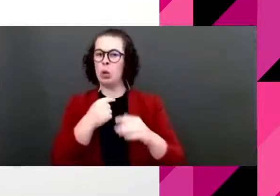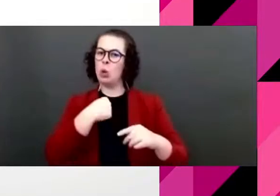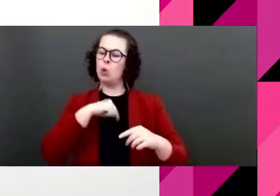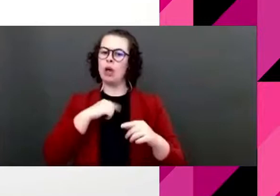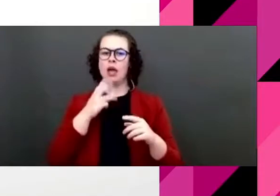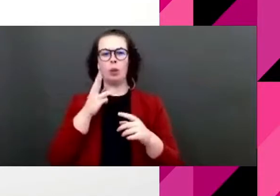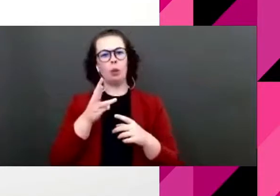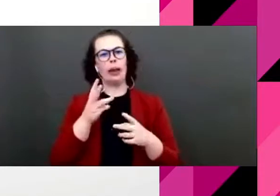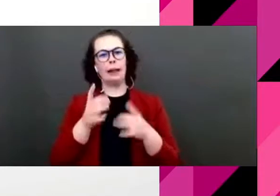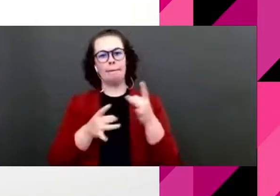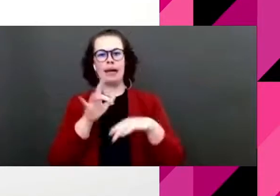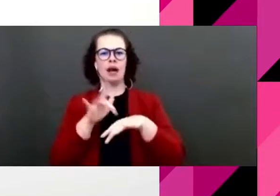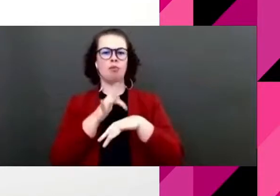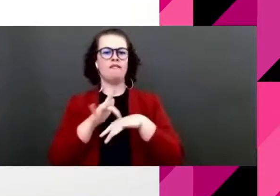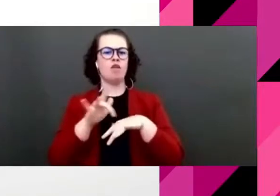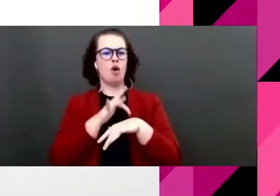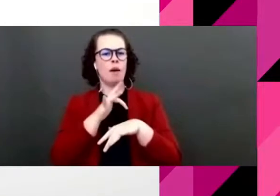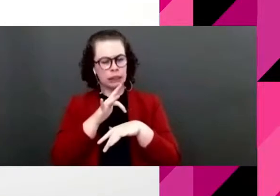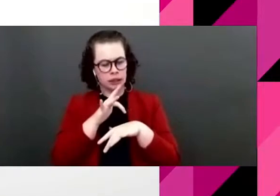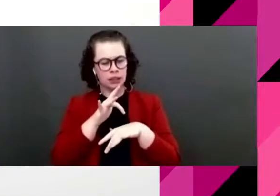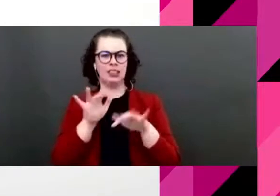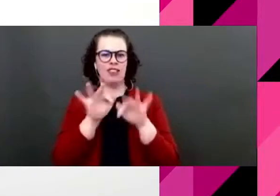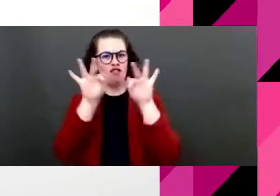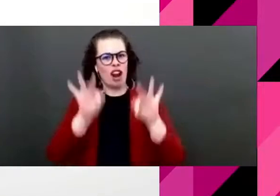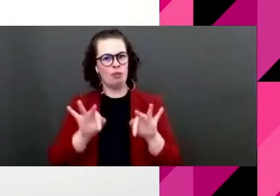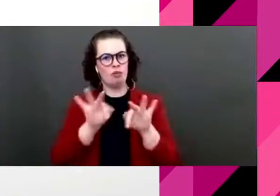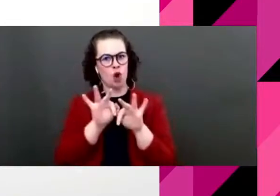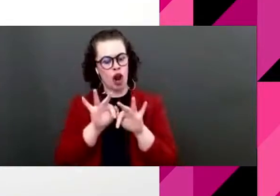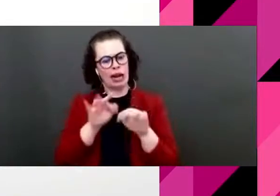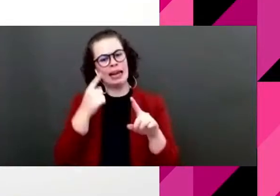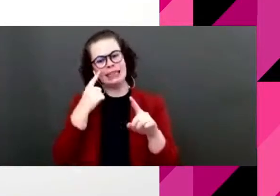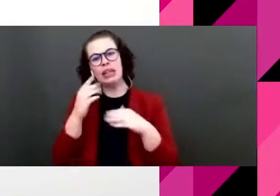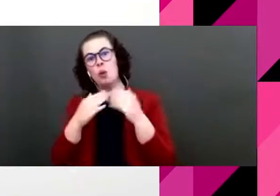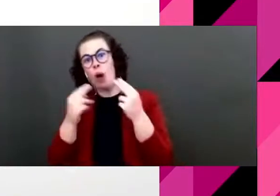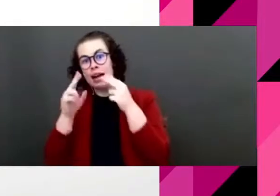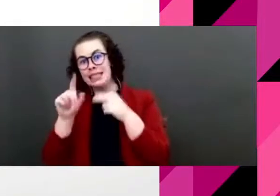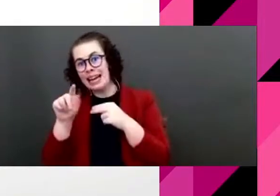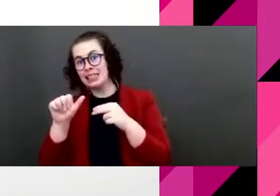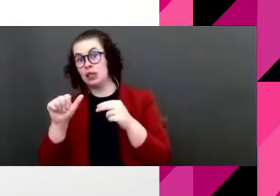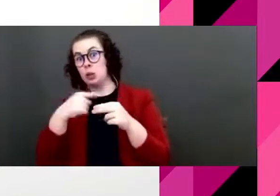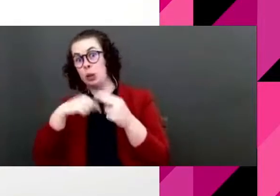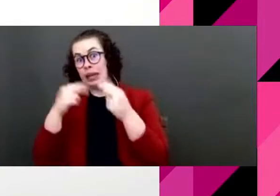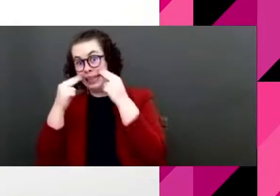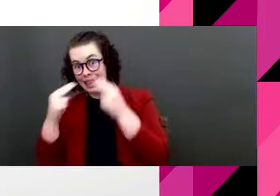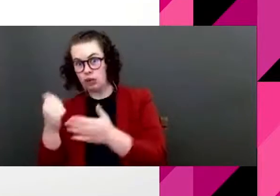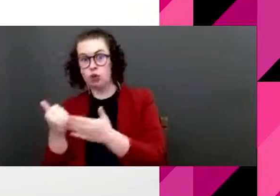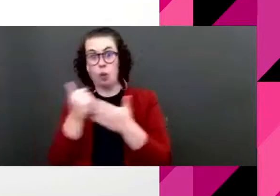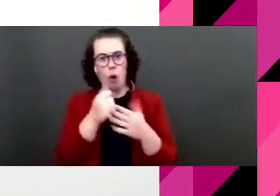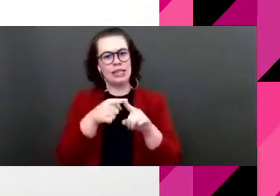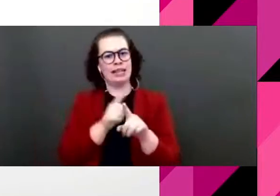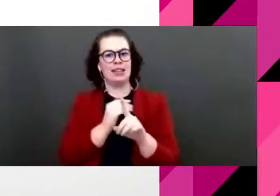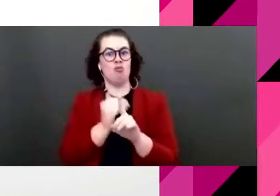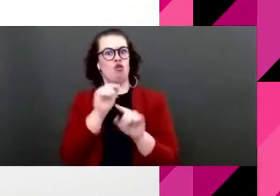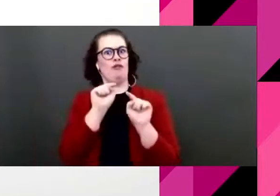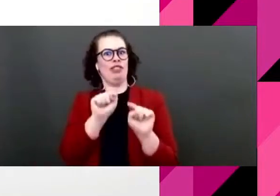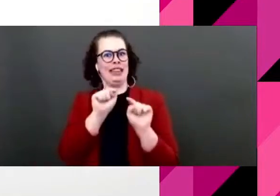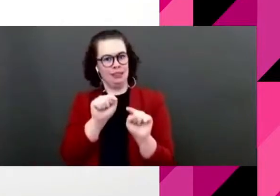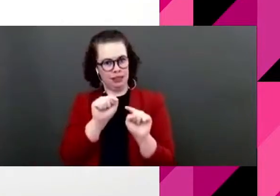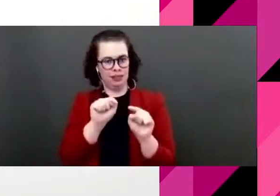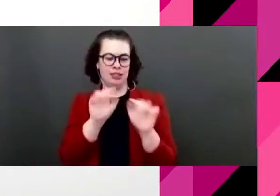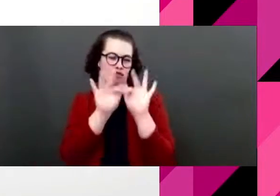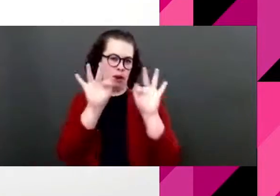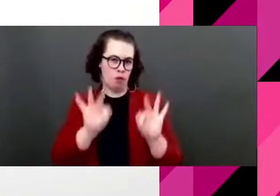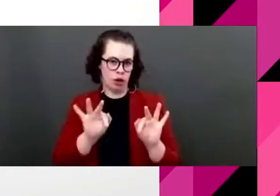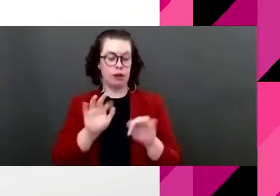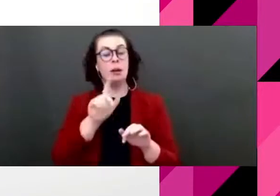would be like and what data do we need to support that and what data do we need to improve that. But there's also work going on separately through